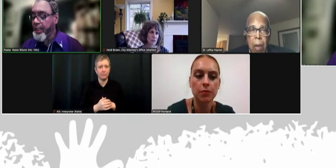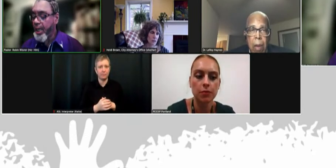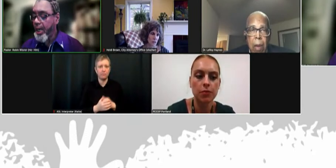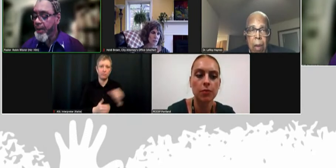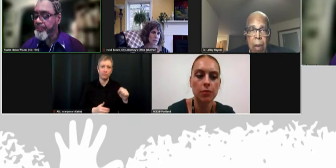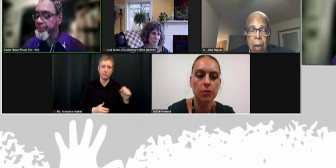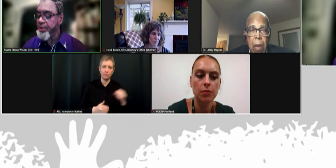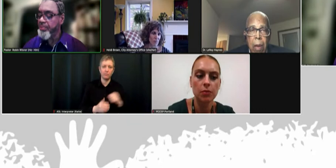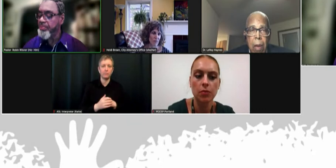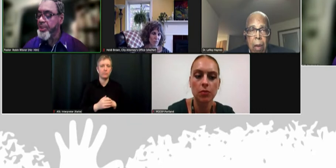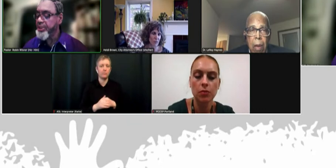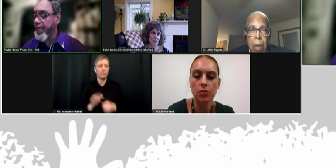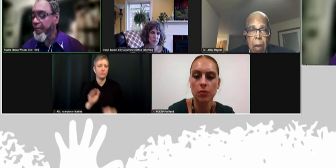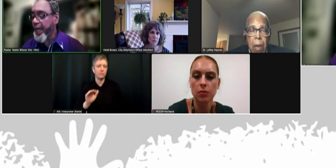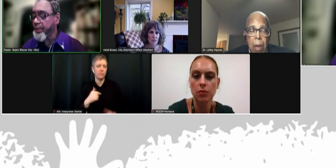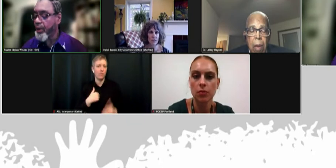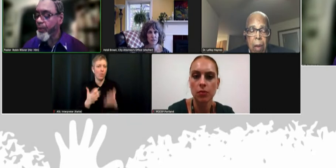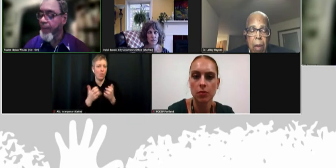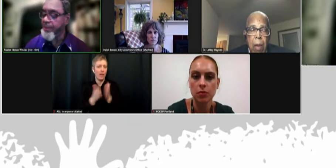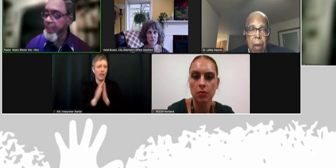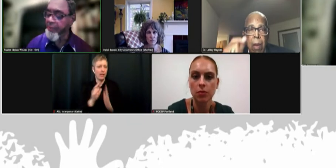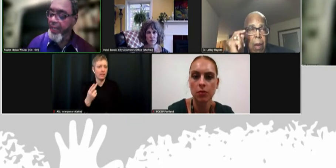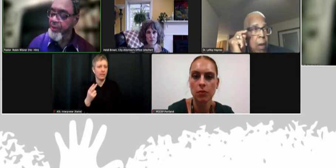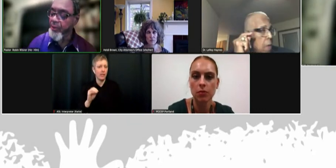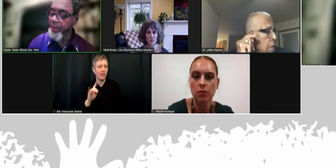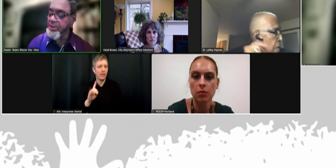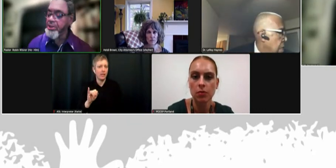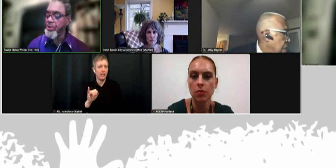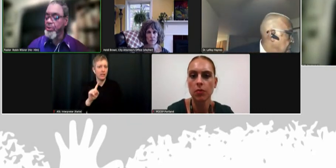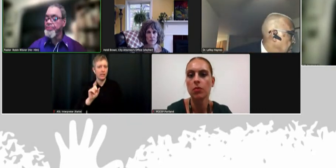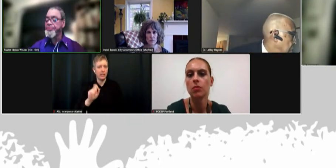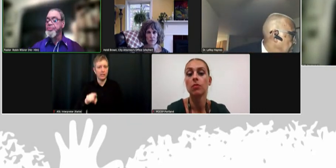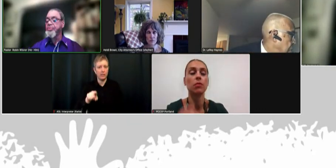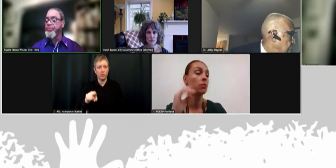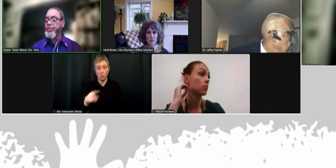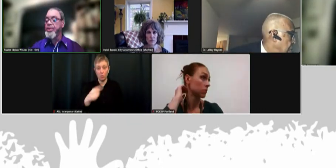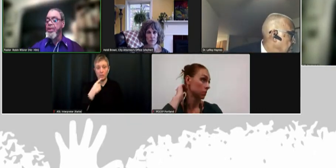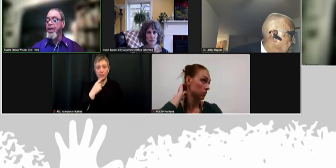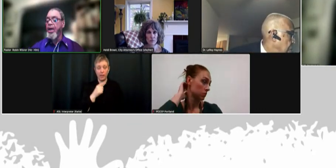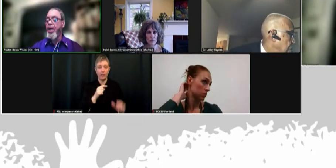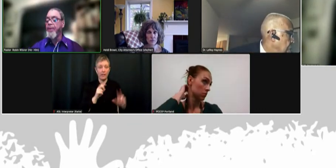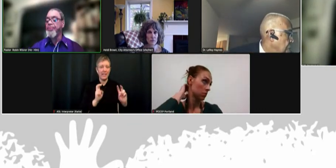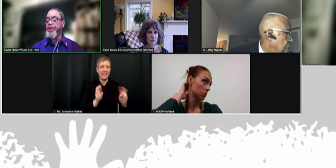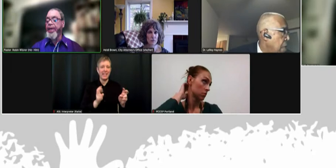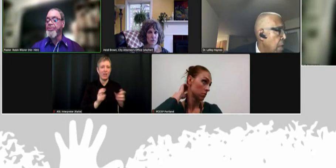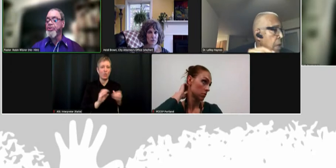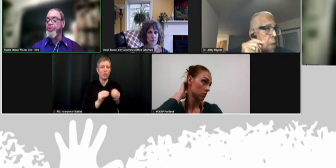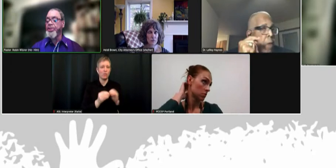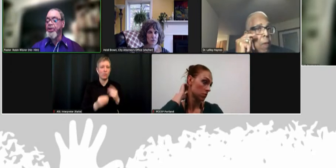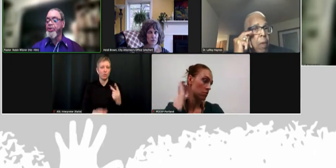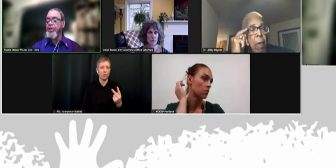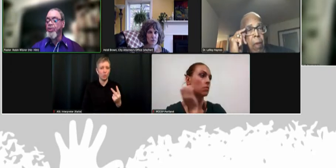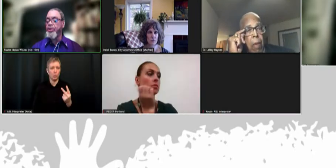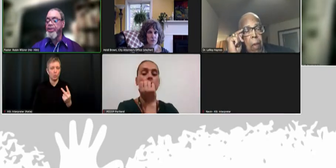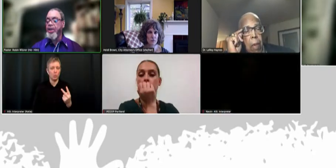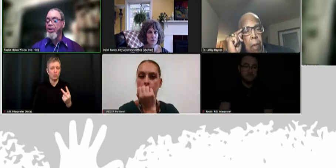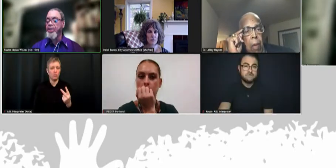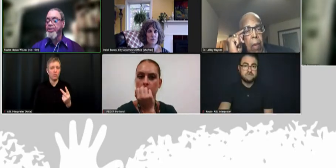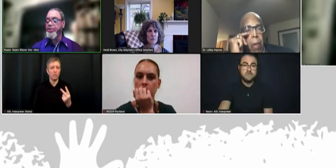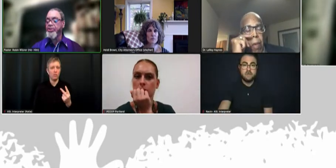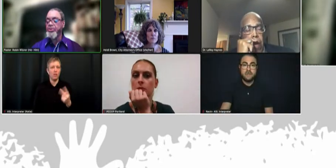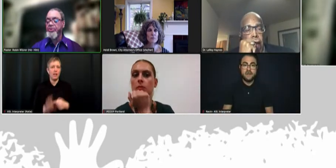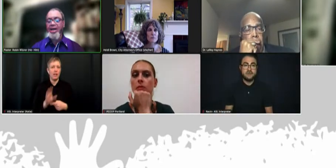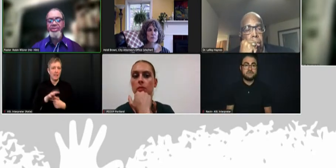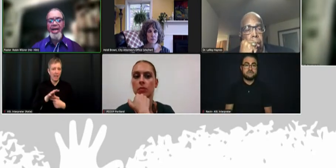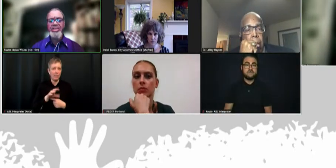Heidi, mentioning in category, I believe category 2, the cameras will be turned on when they're talking